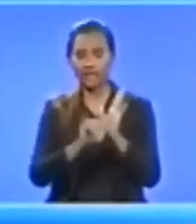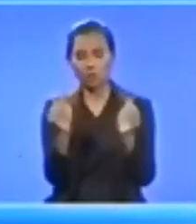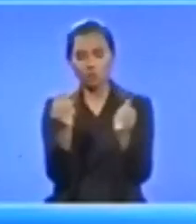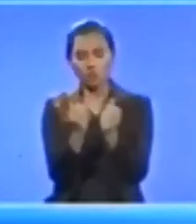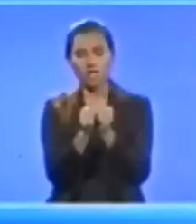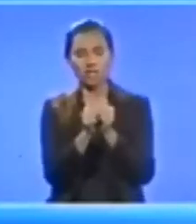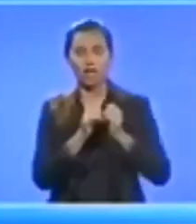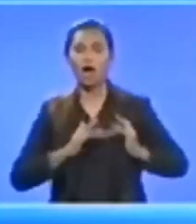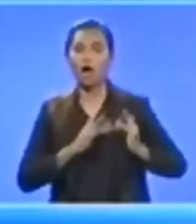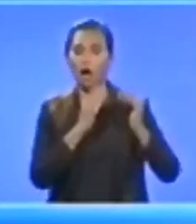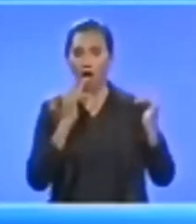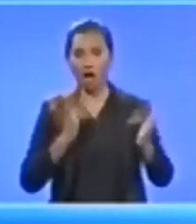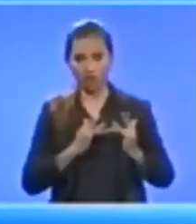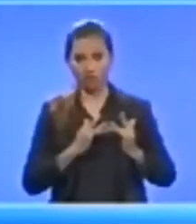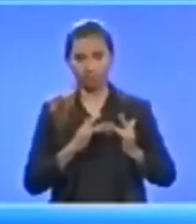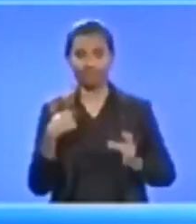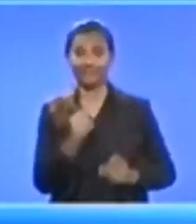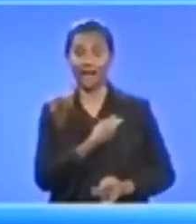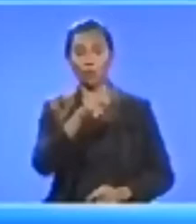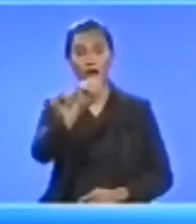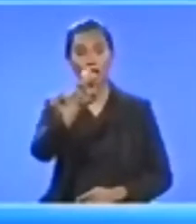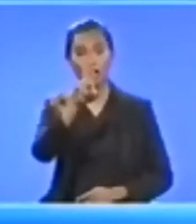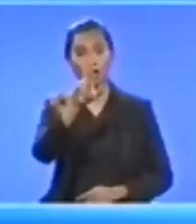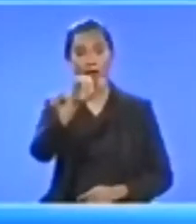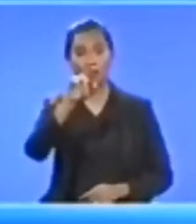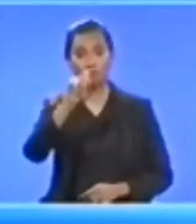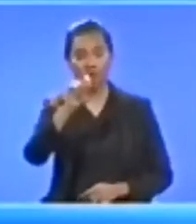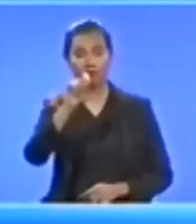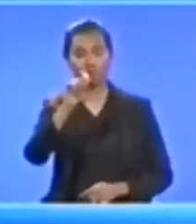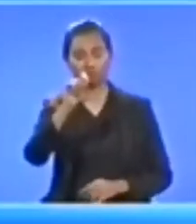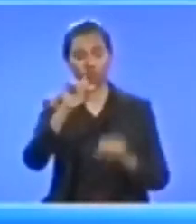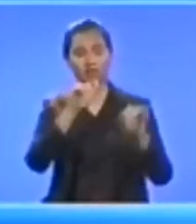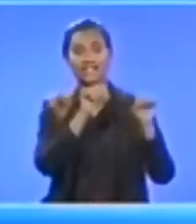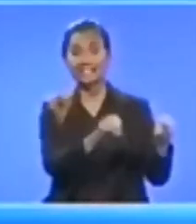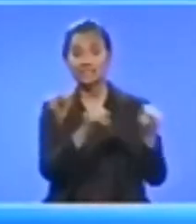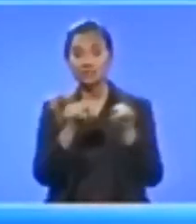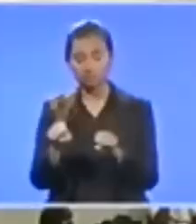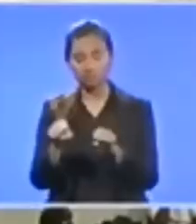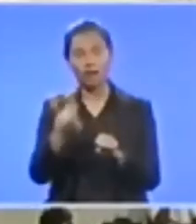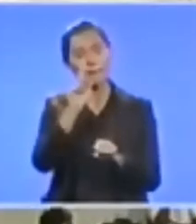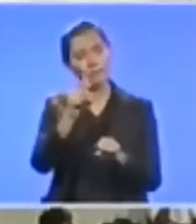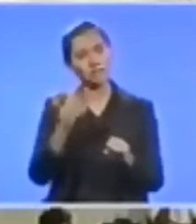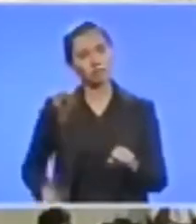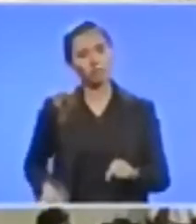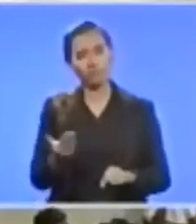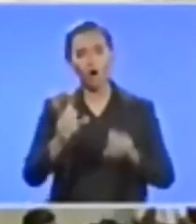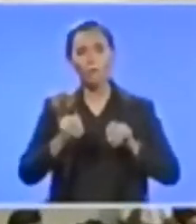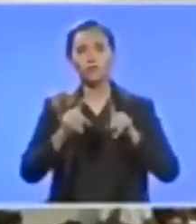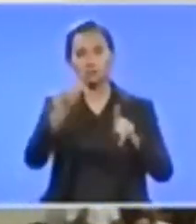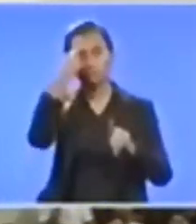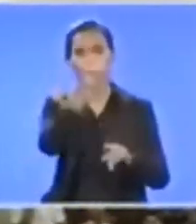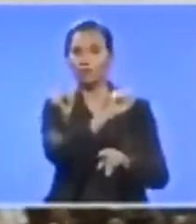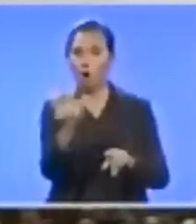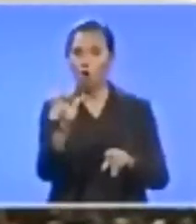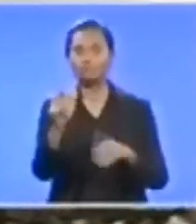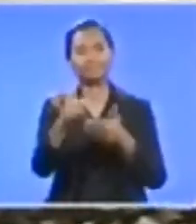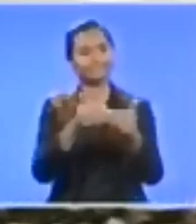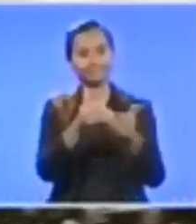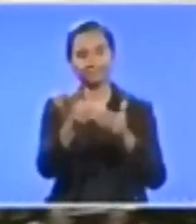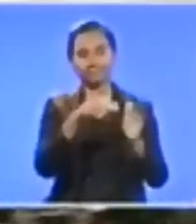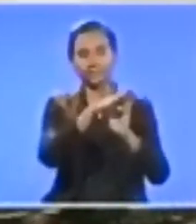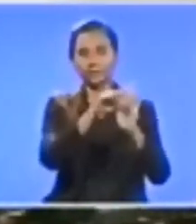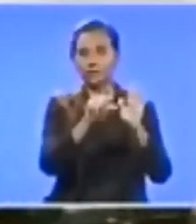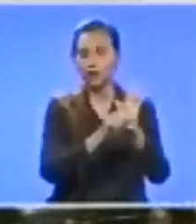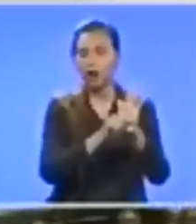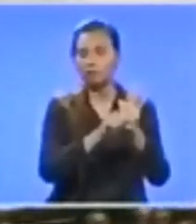Our meritocratic system must provide opportunities for all, regardless of their background, to pursue